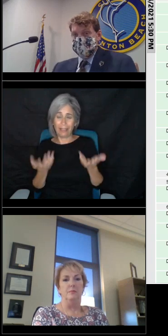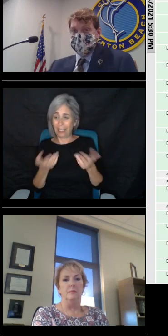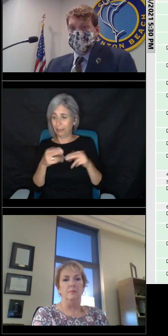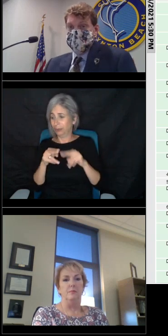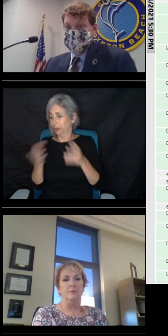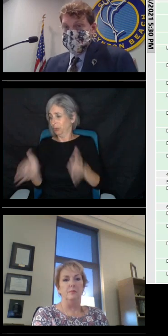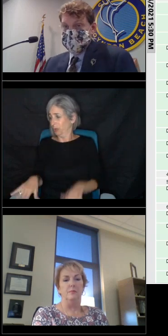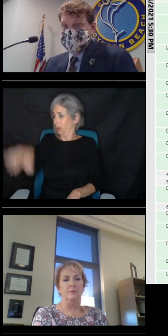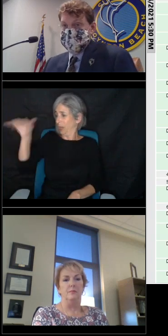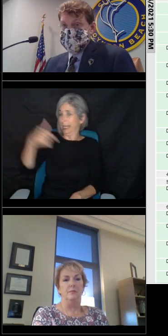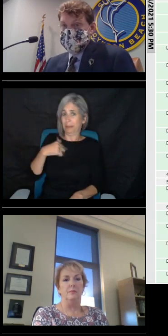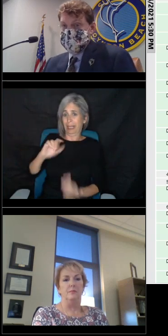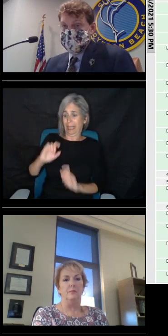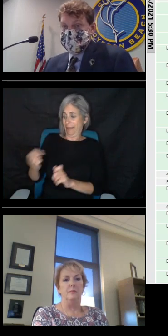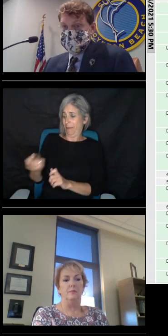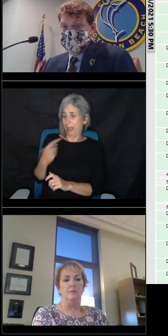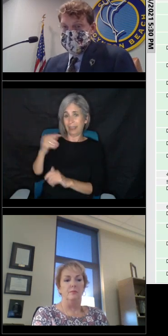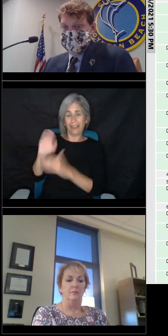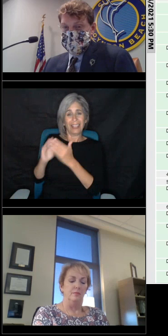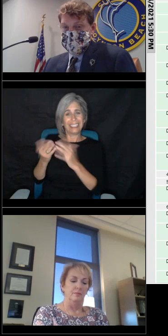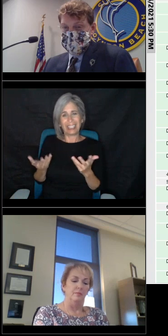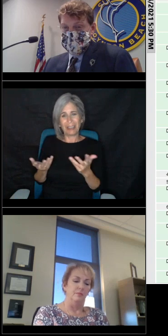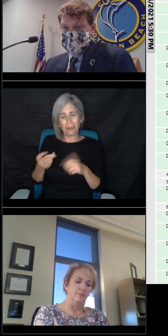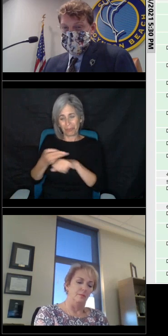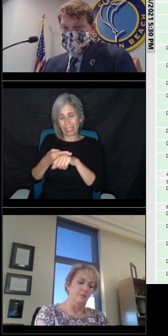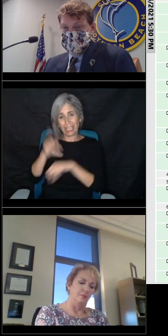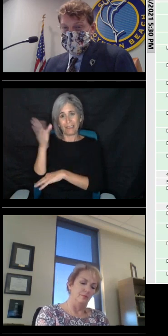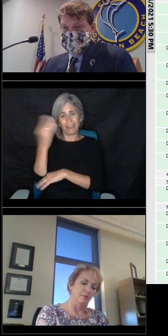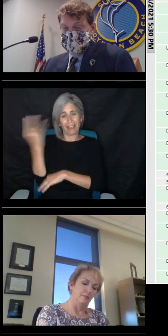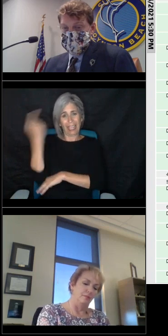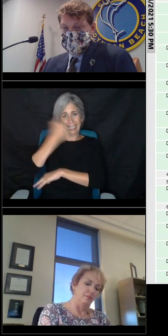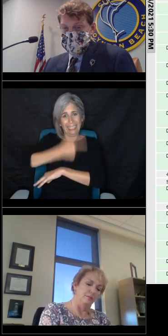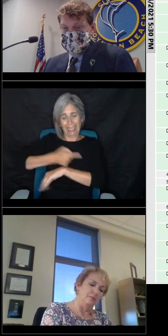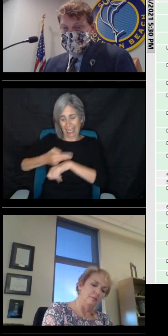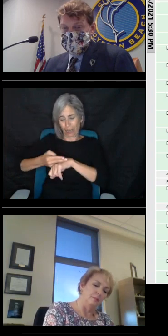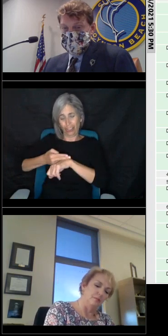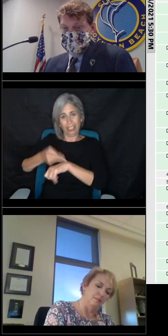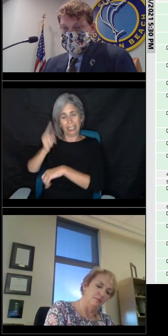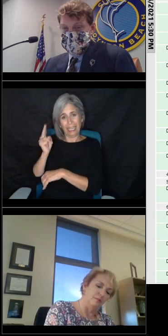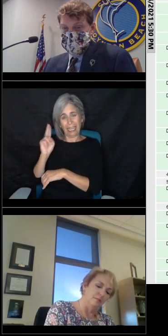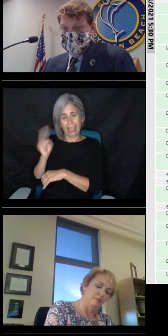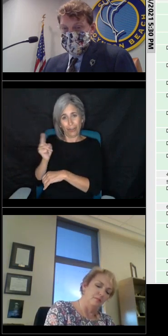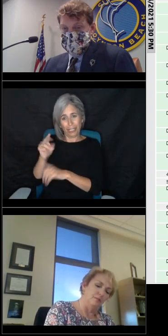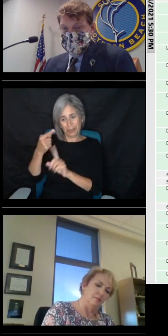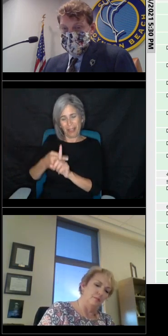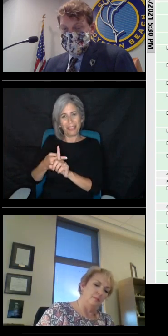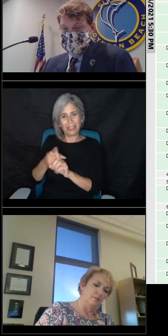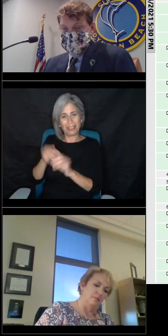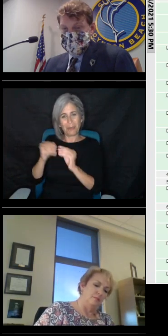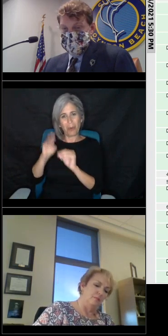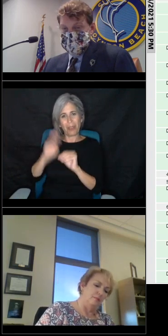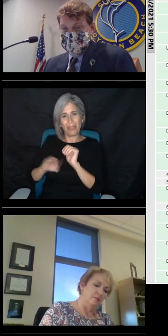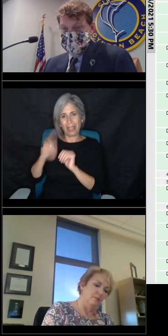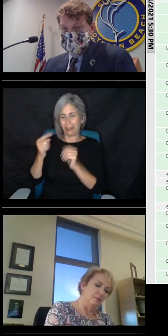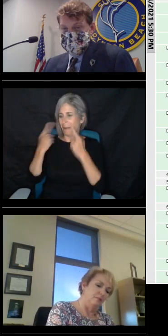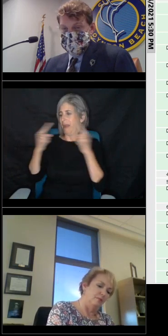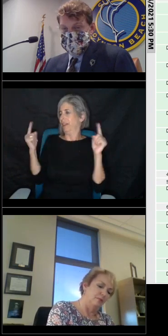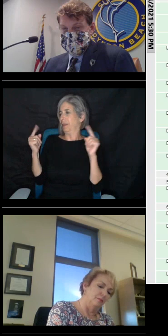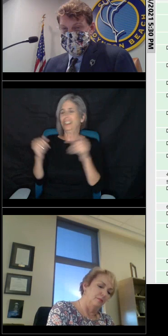to give back to it. So Haitian Flag Day and Haitian Heritage Month is, more than just a